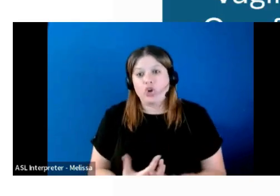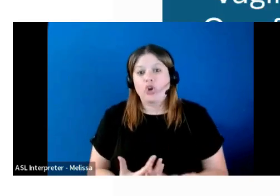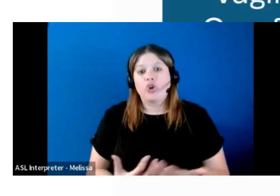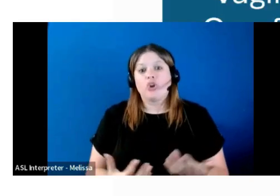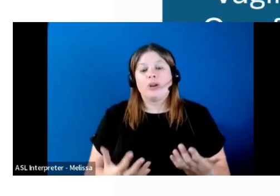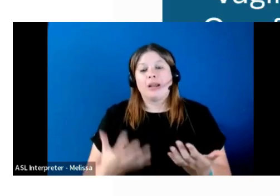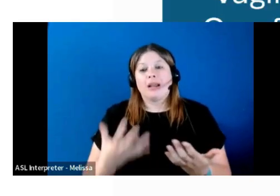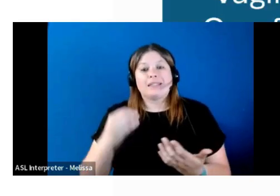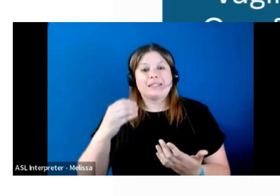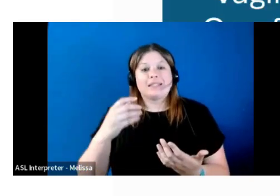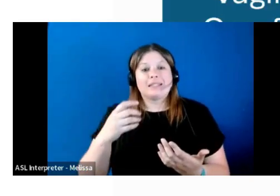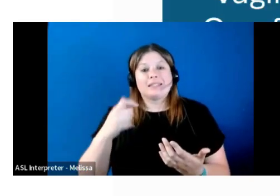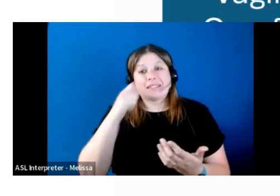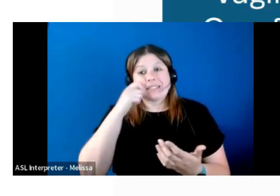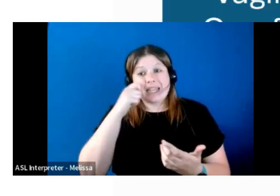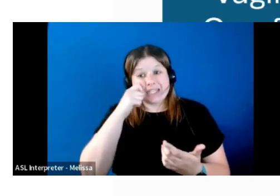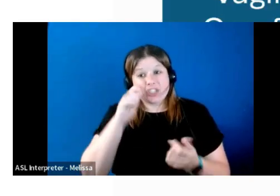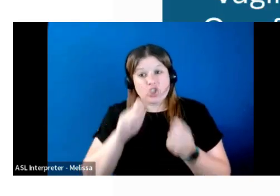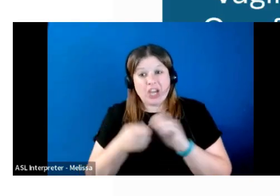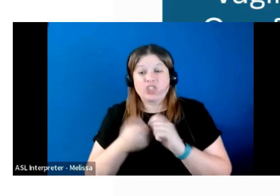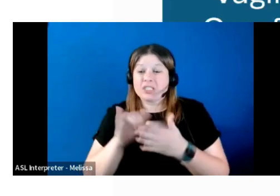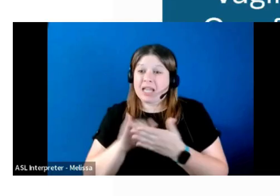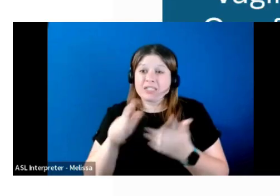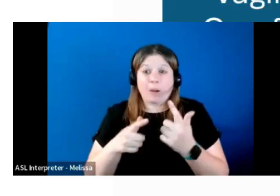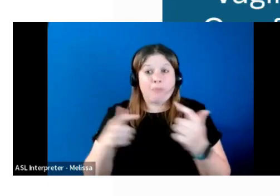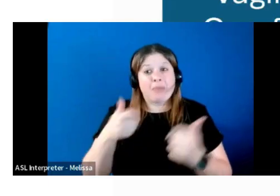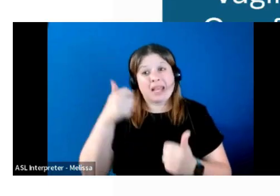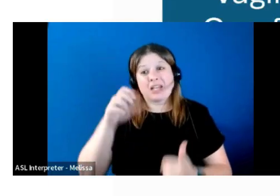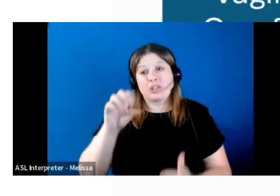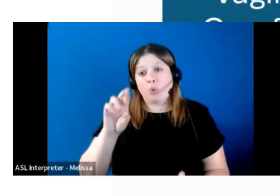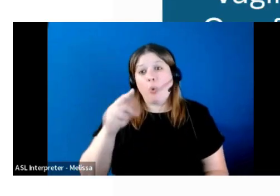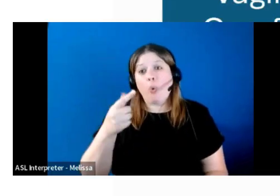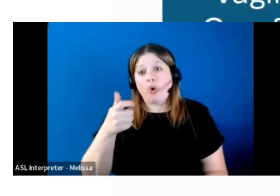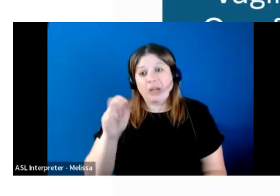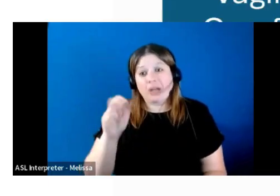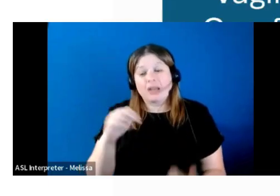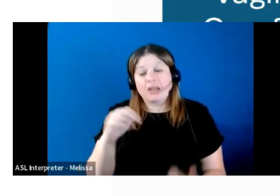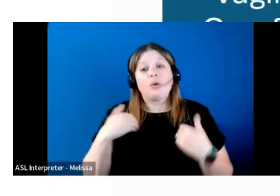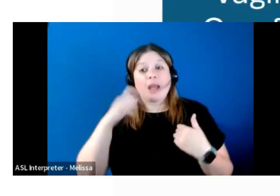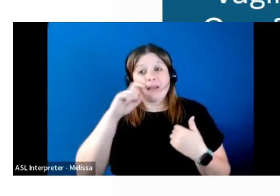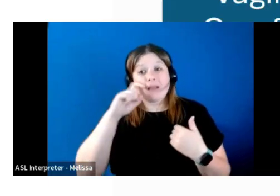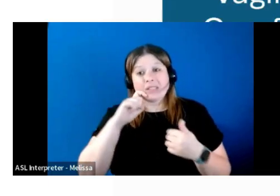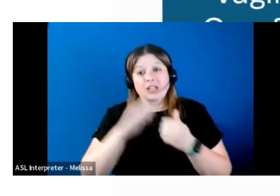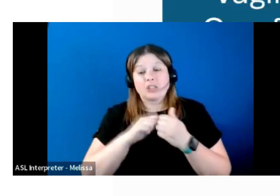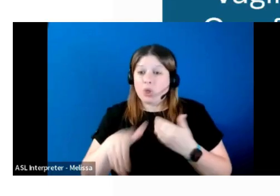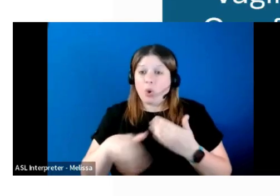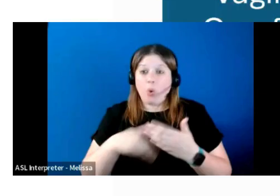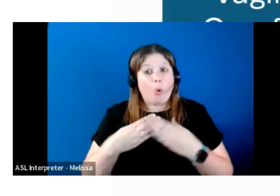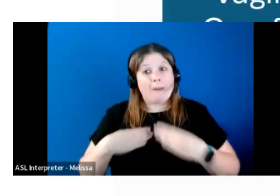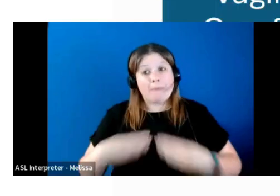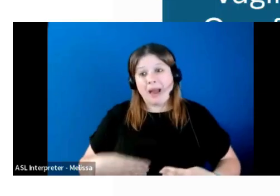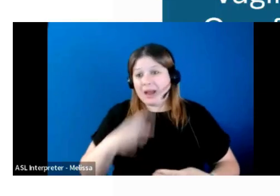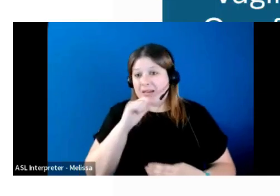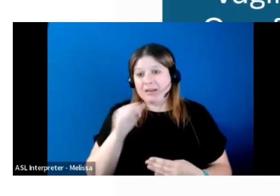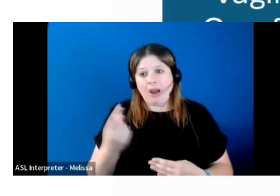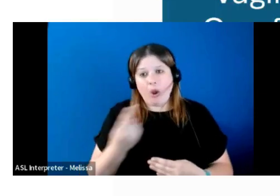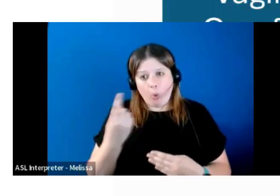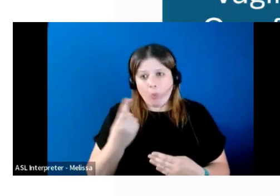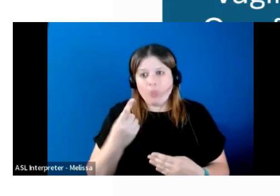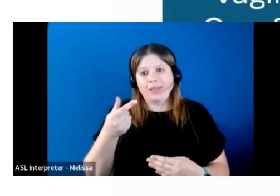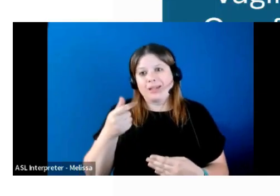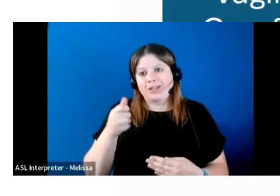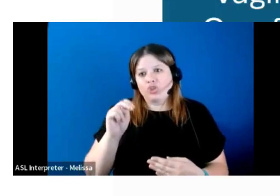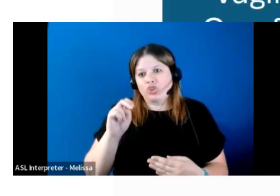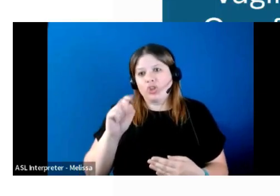biggest sex organ. We actually have sex with our whole bodies, not just our genitals. These skin changes